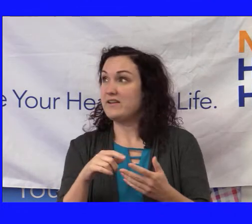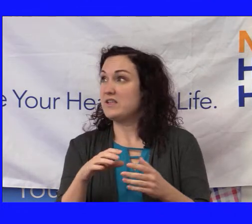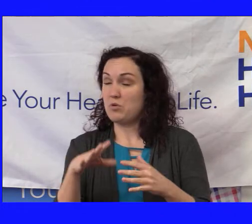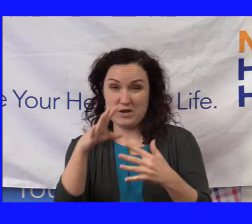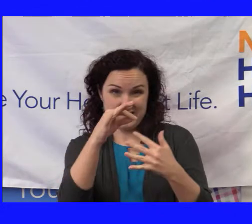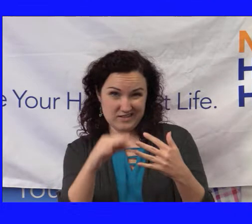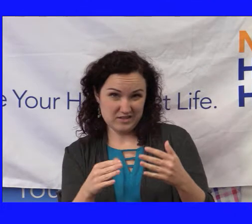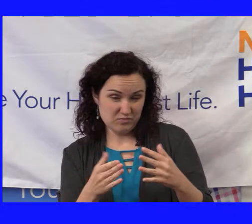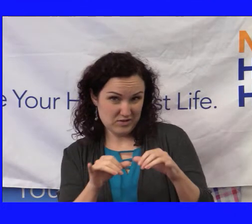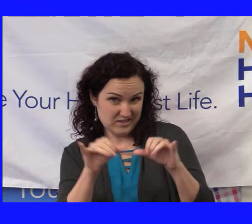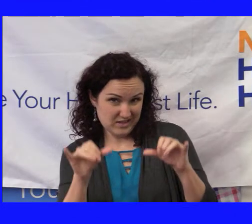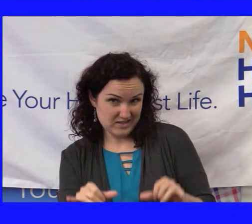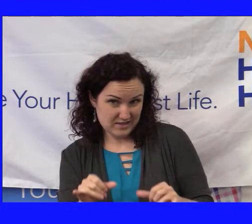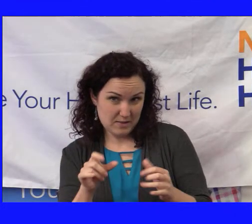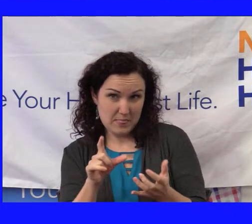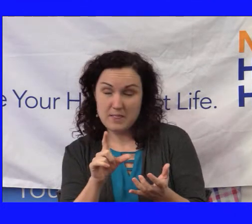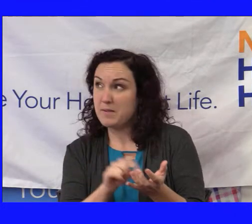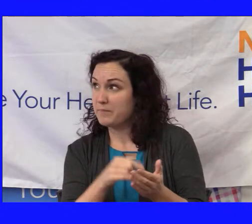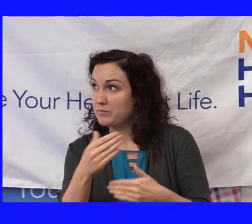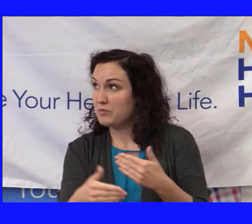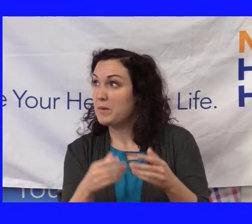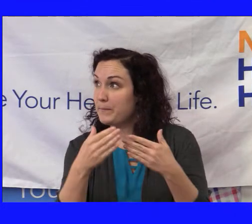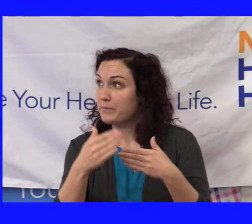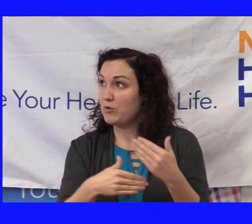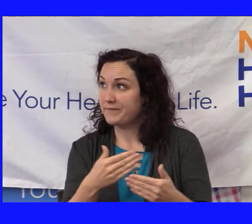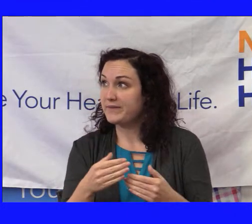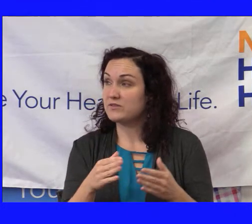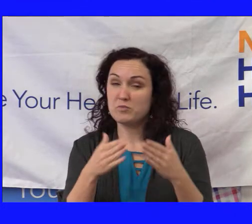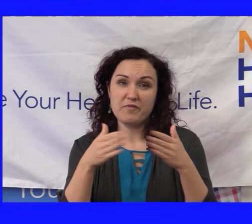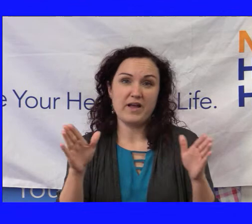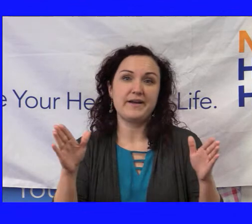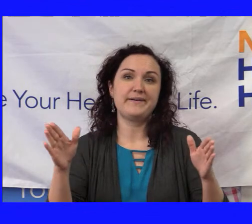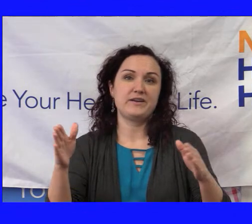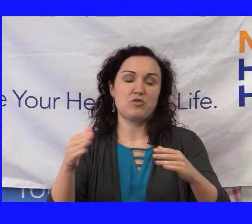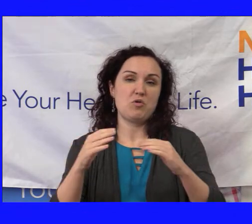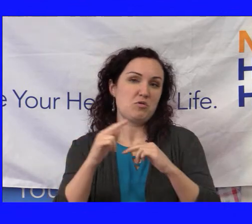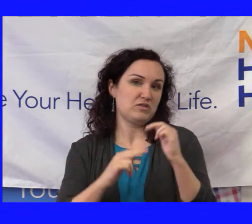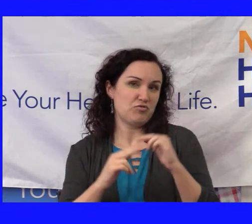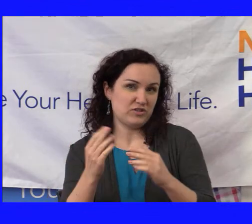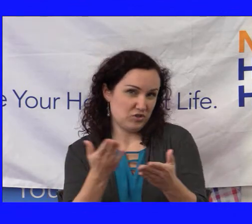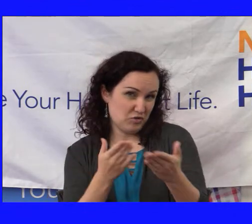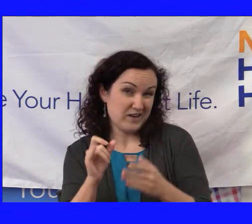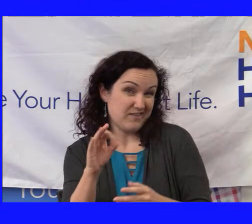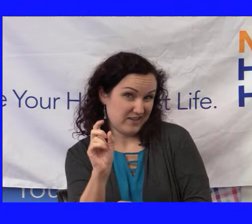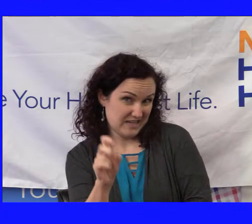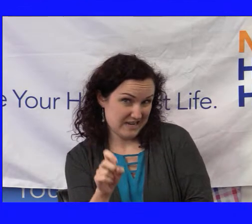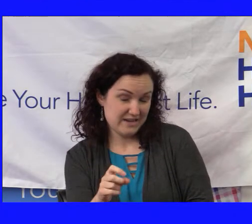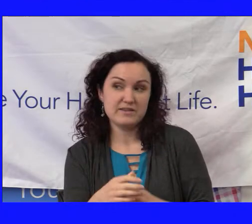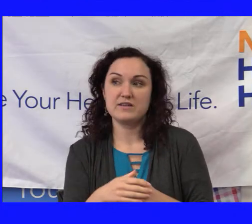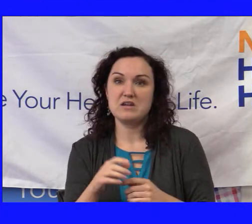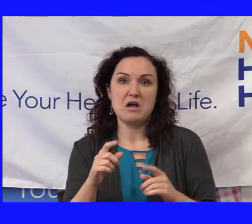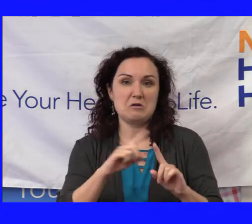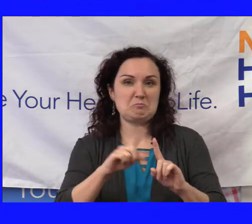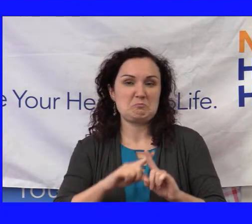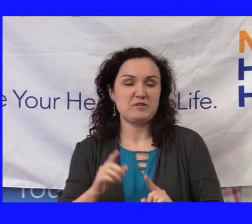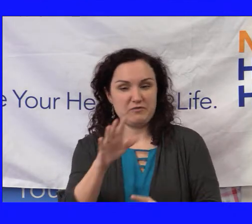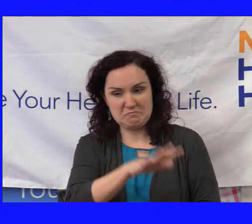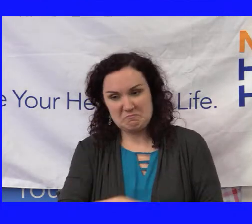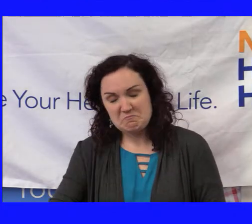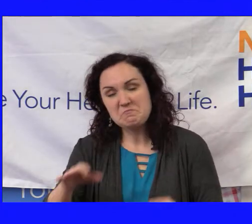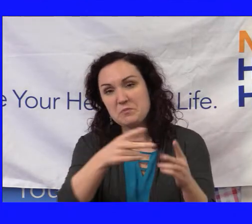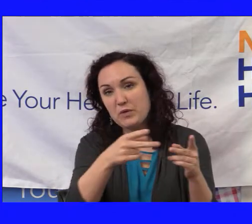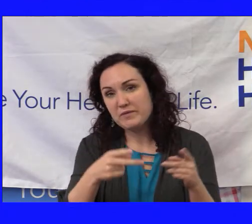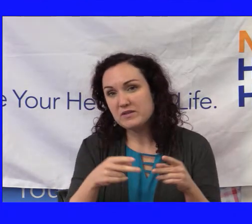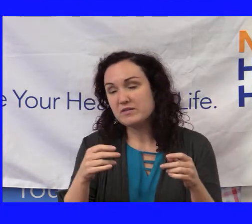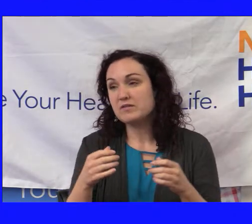were selected through the system's public bid process to provide general construction services on an as-needed basis at various facilities throughout